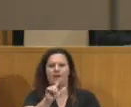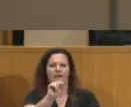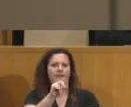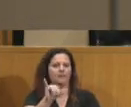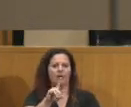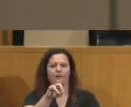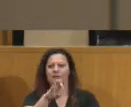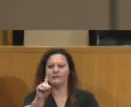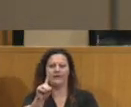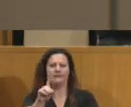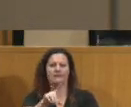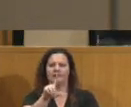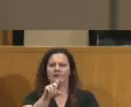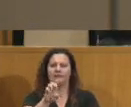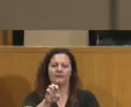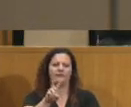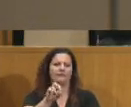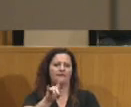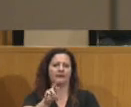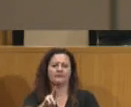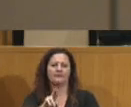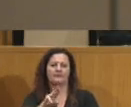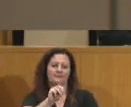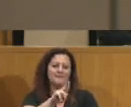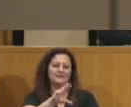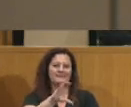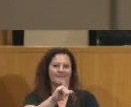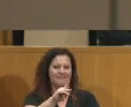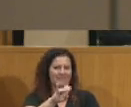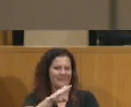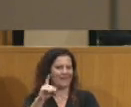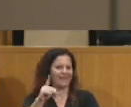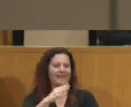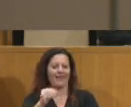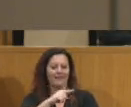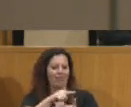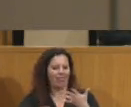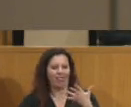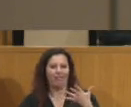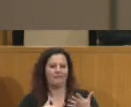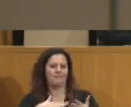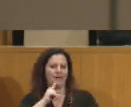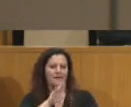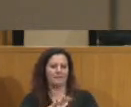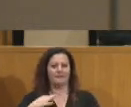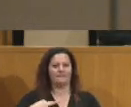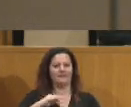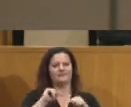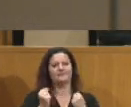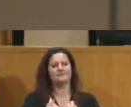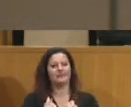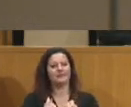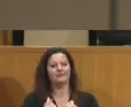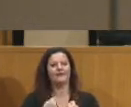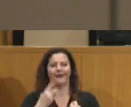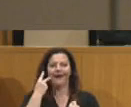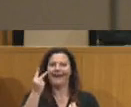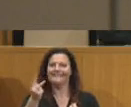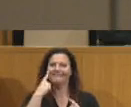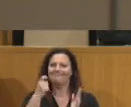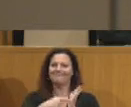my friends who are here tonight. I won't name them all because I don't want to miss anyone, but I do want to name my friend Cynthia, who's